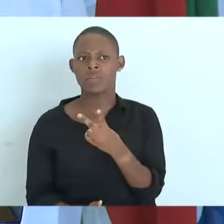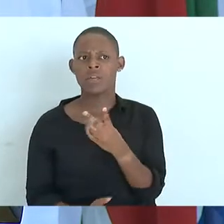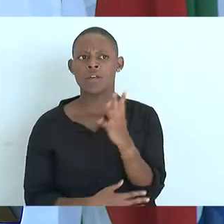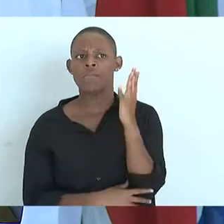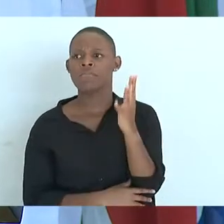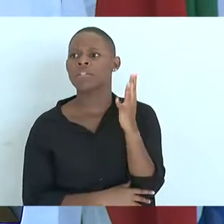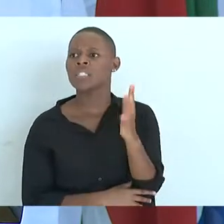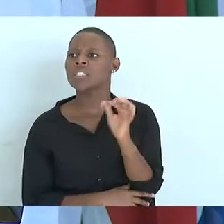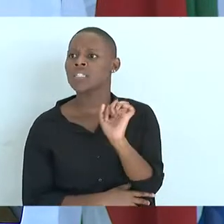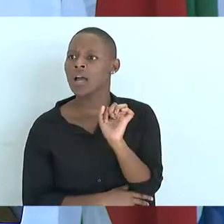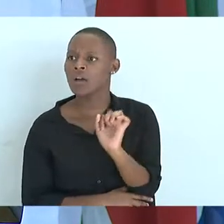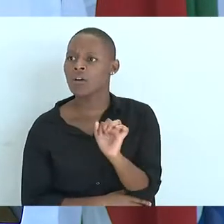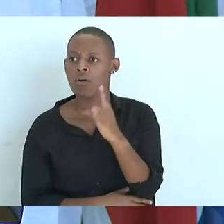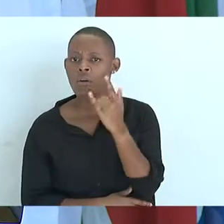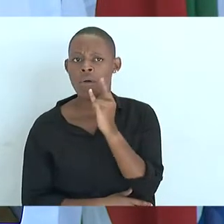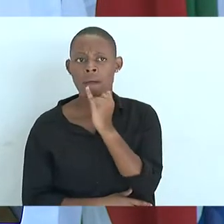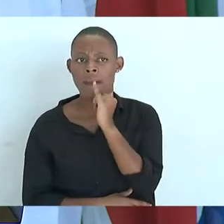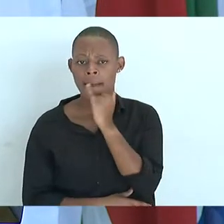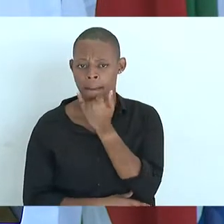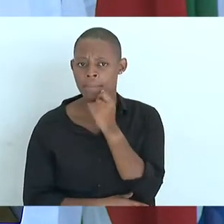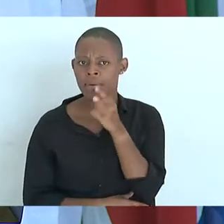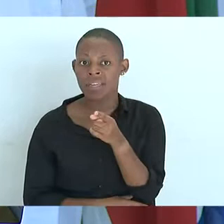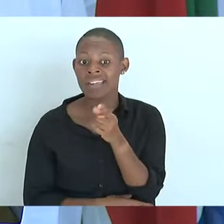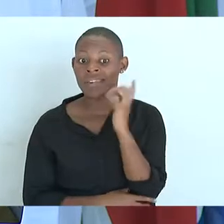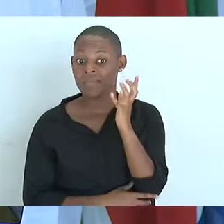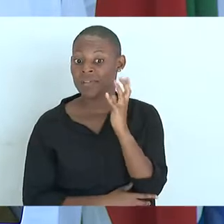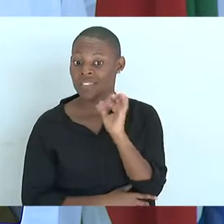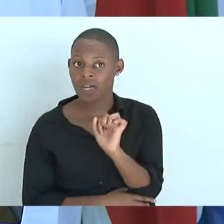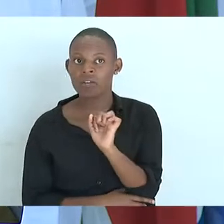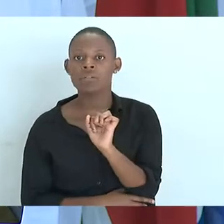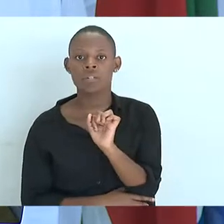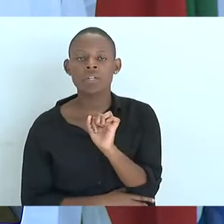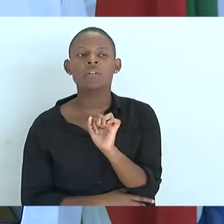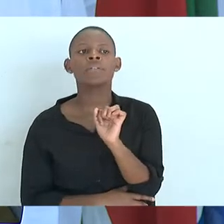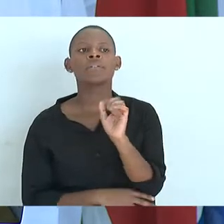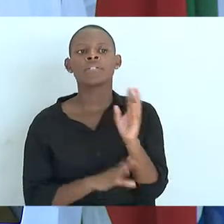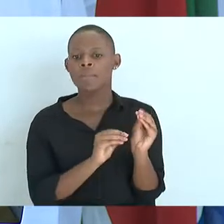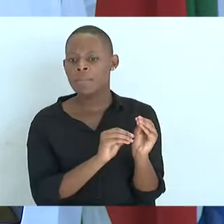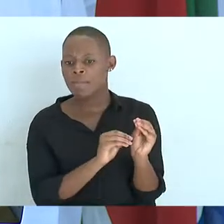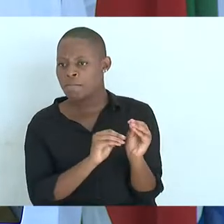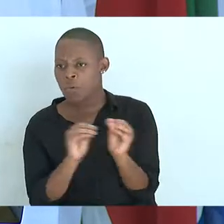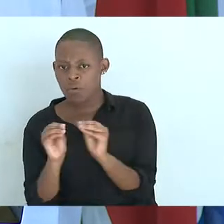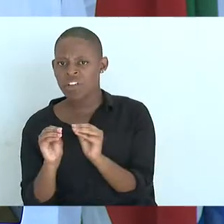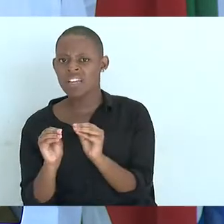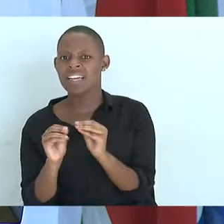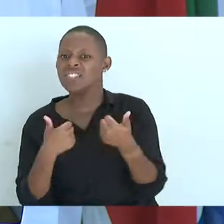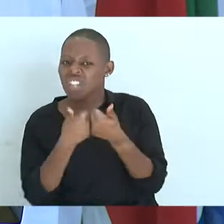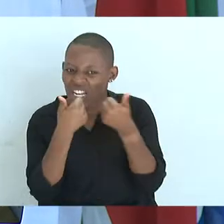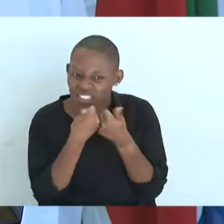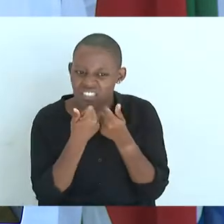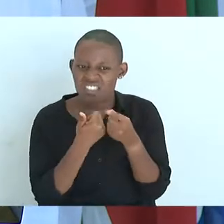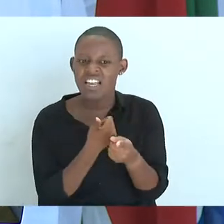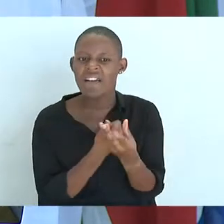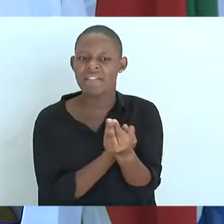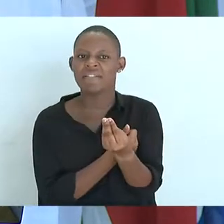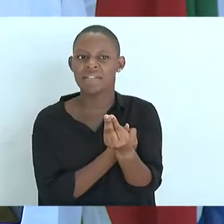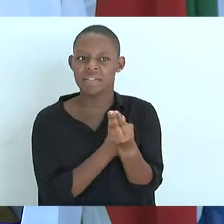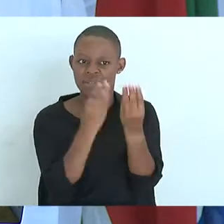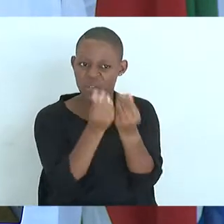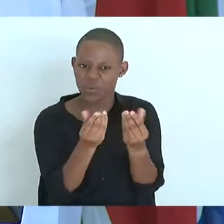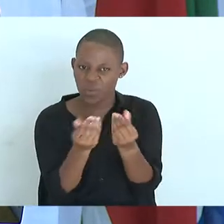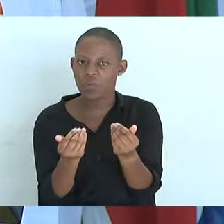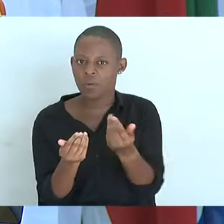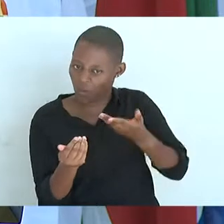Mhlekazi, was talking about removing the bottlenecks, removing